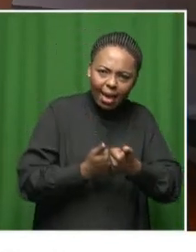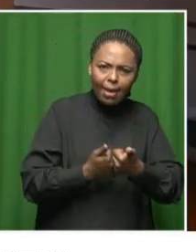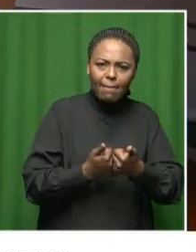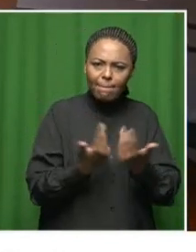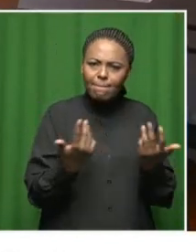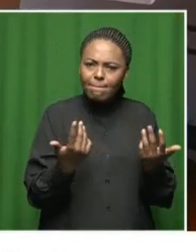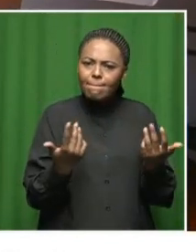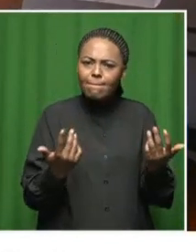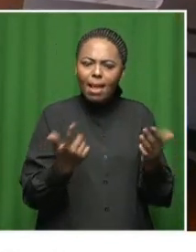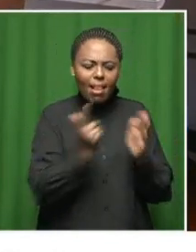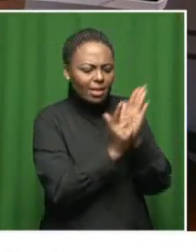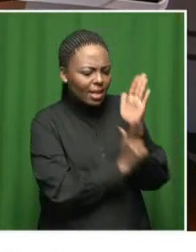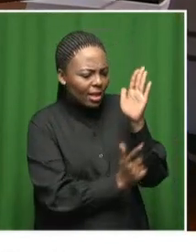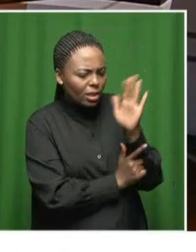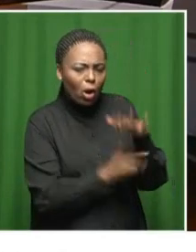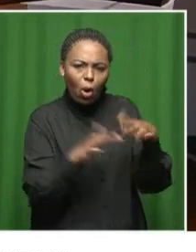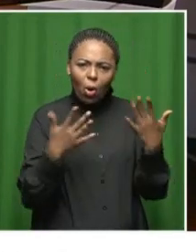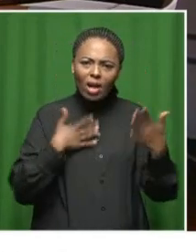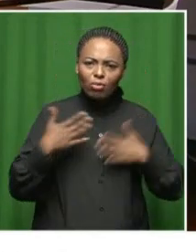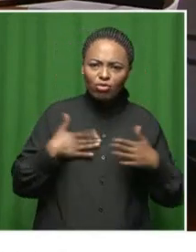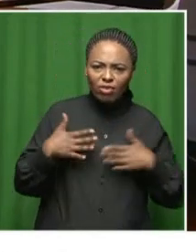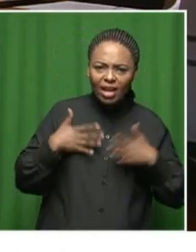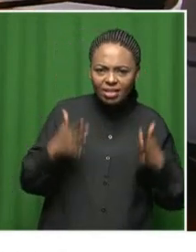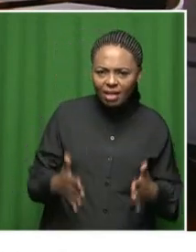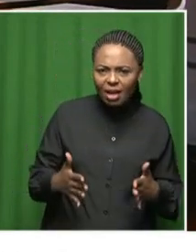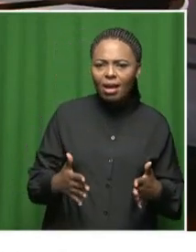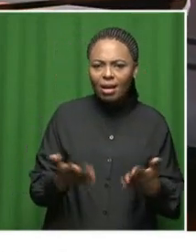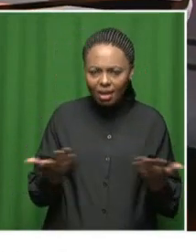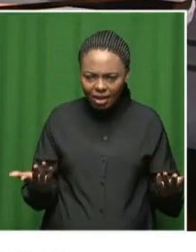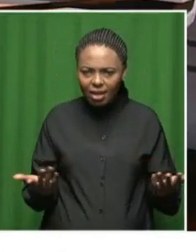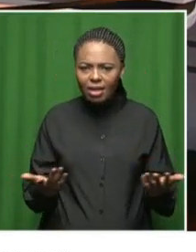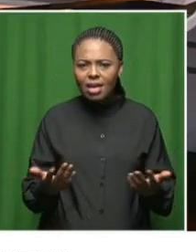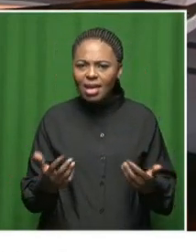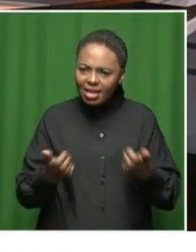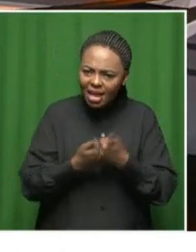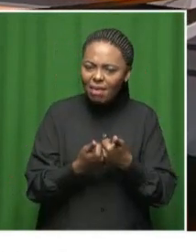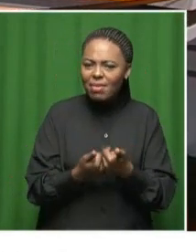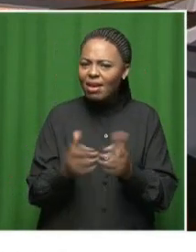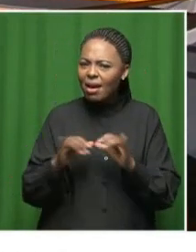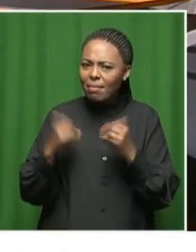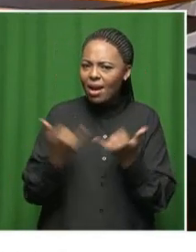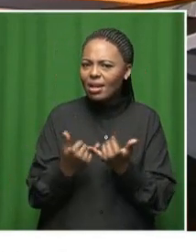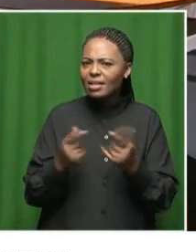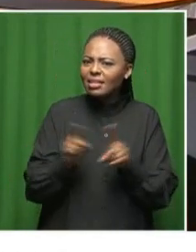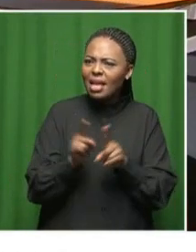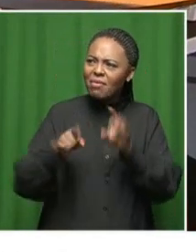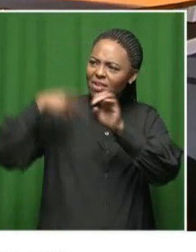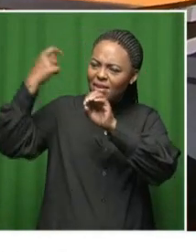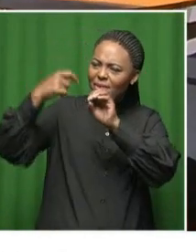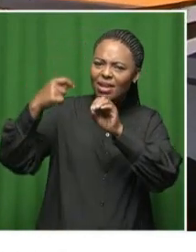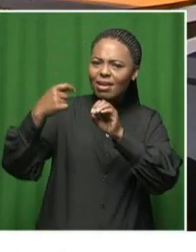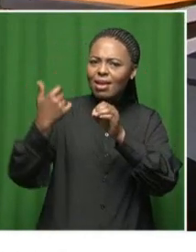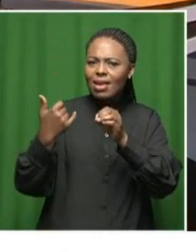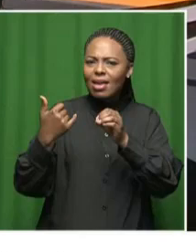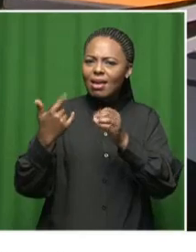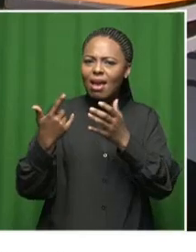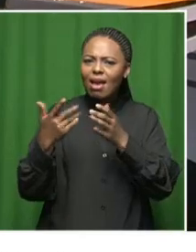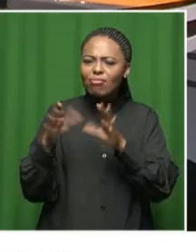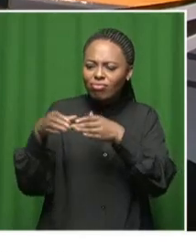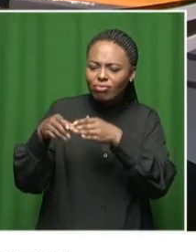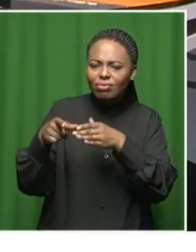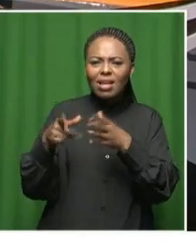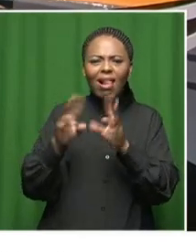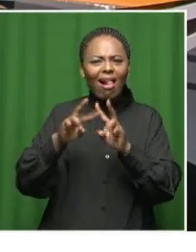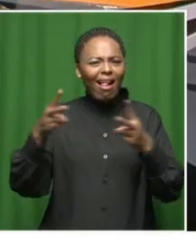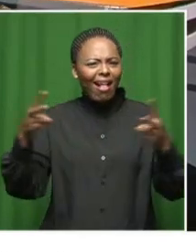can work as an administrator in a gaming company, just like in the film industry. It's just like that, you know. Okay. So also even if you're a graphic